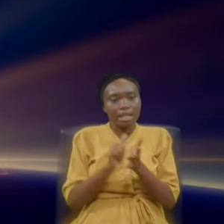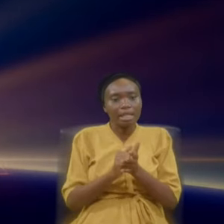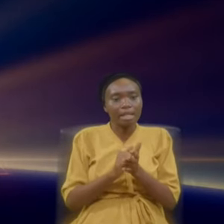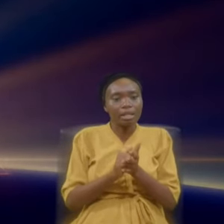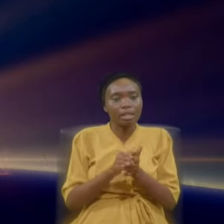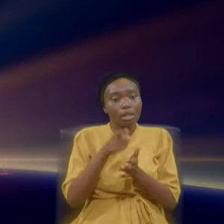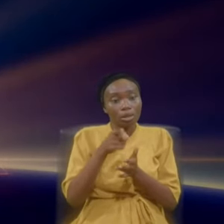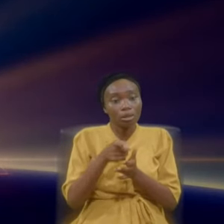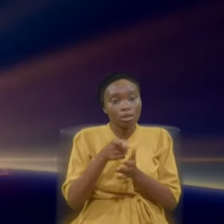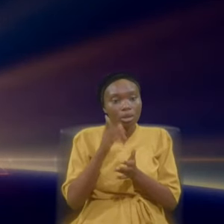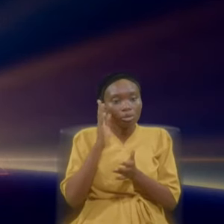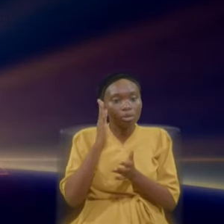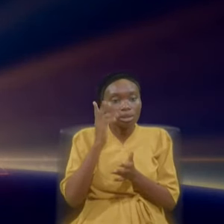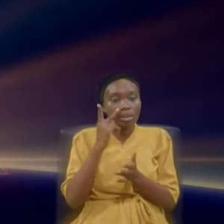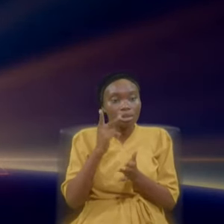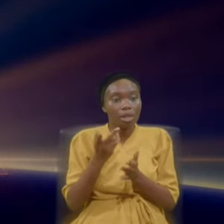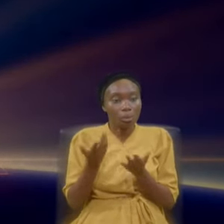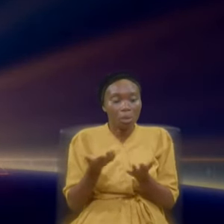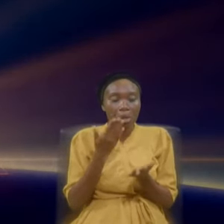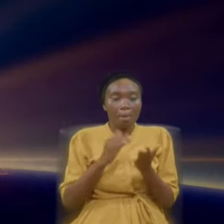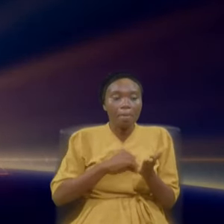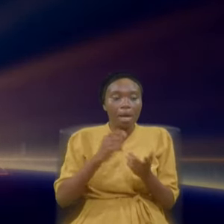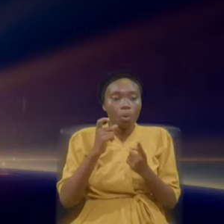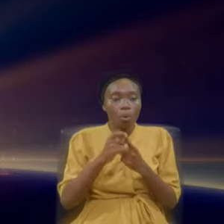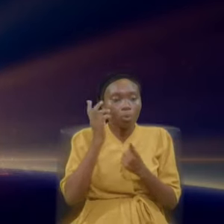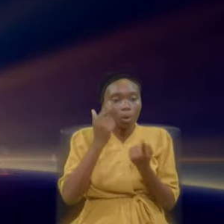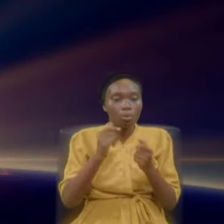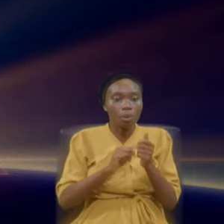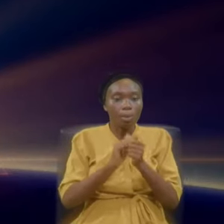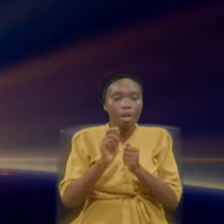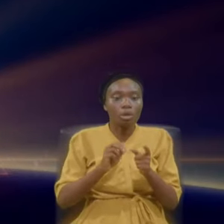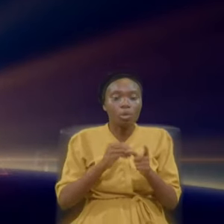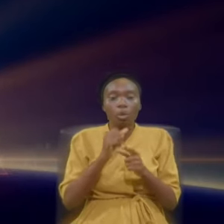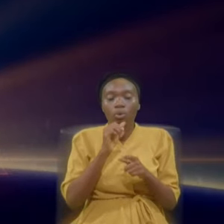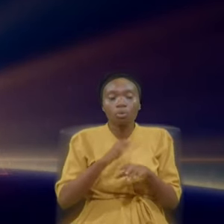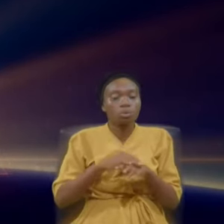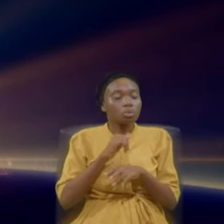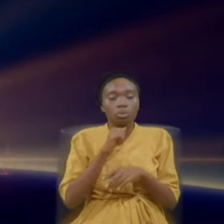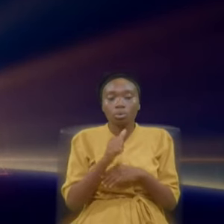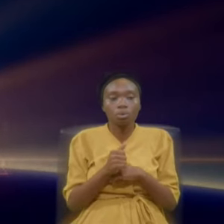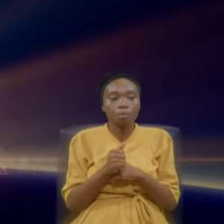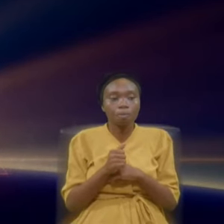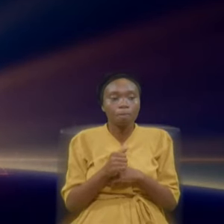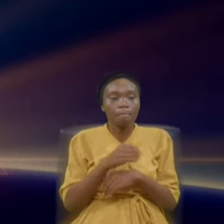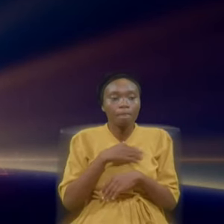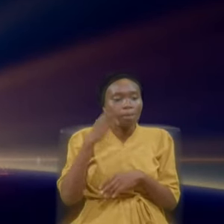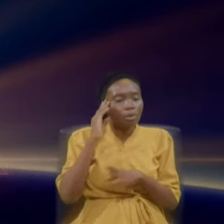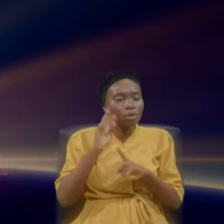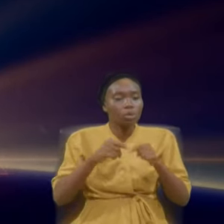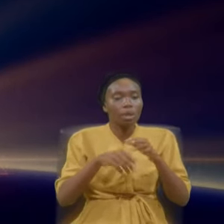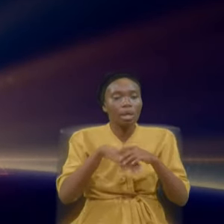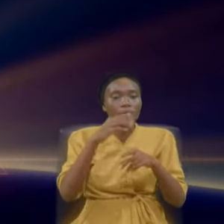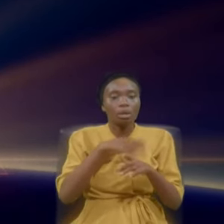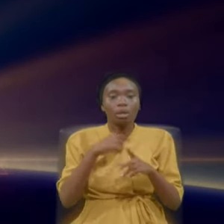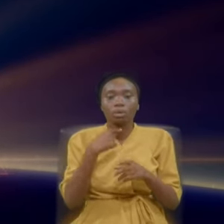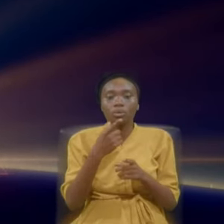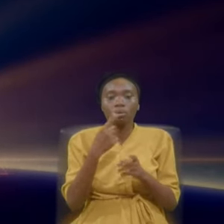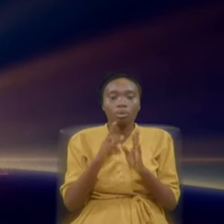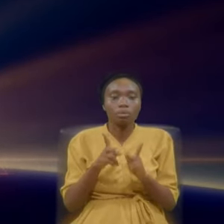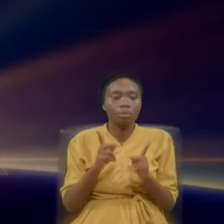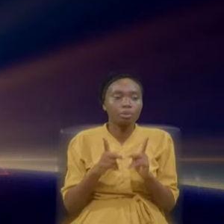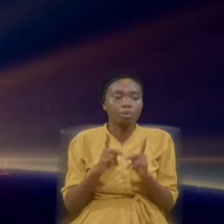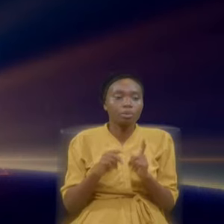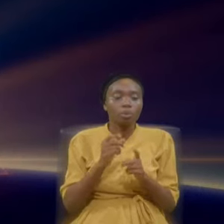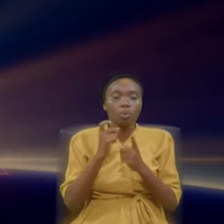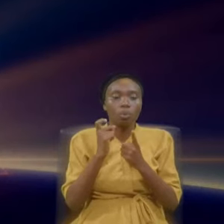short? Thou shalt see now whether my word shall come to pass unto thee or not. And Moses went out, and